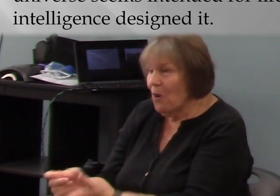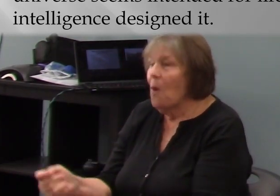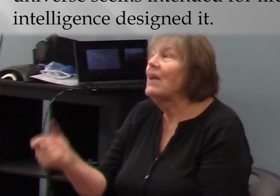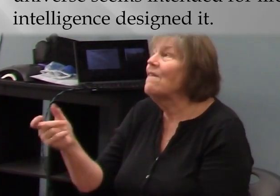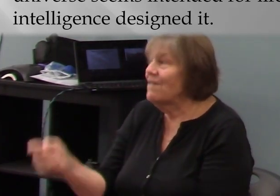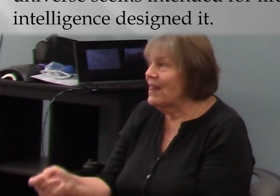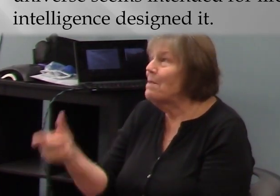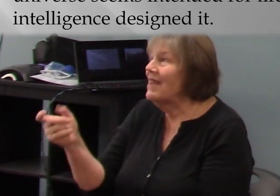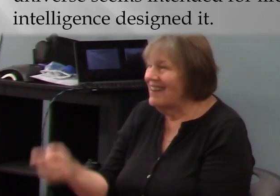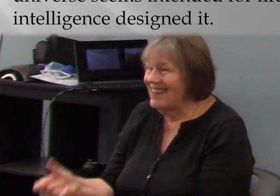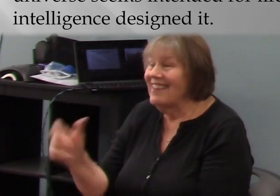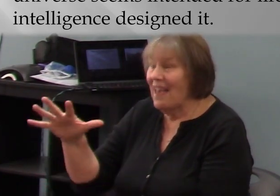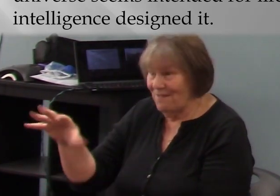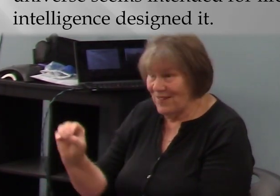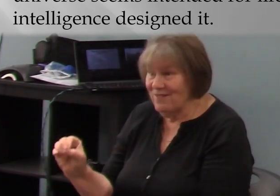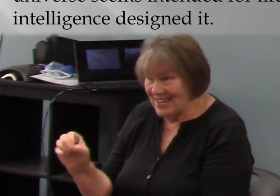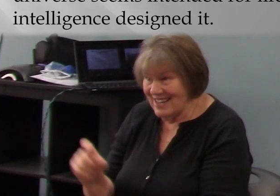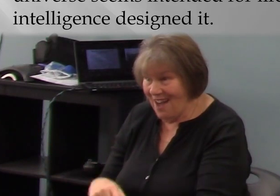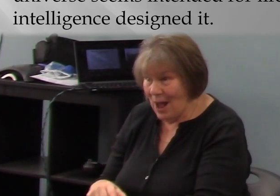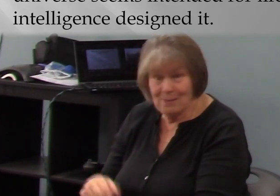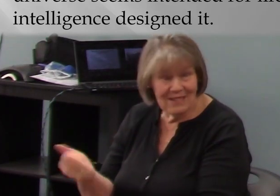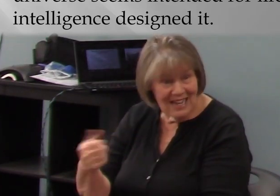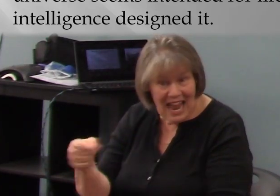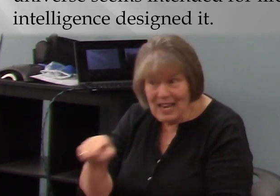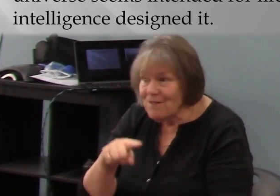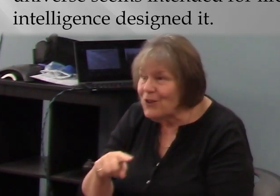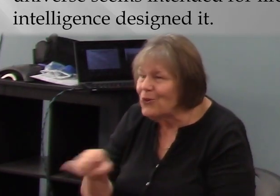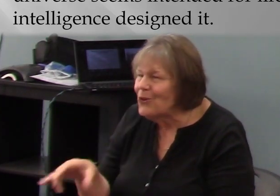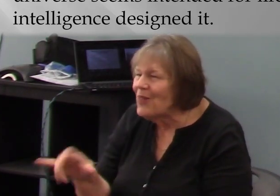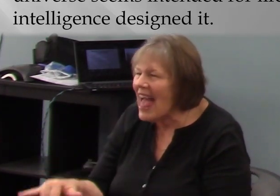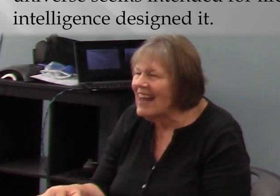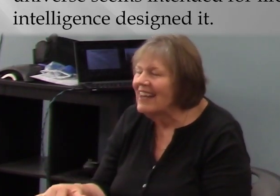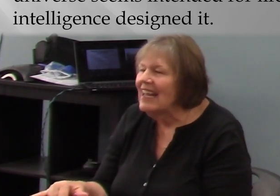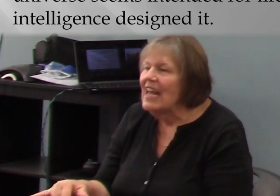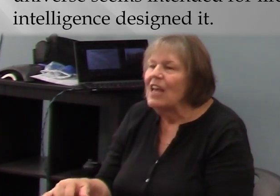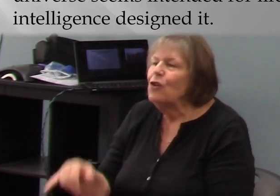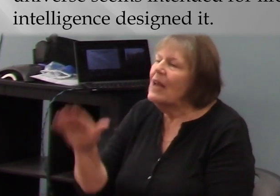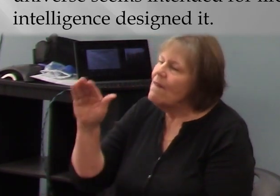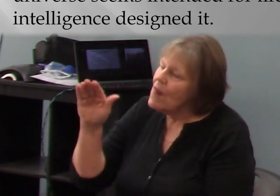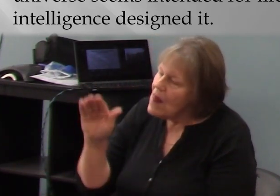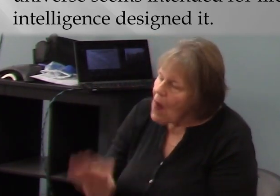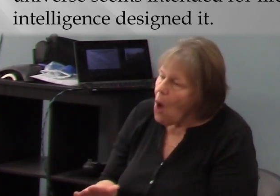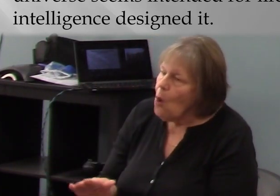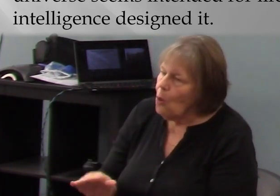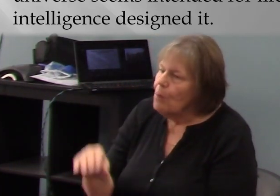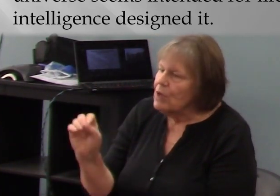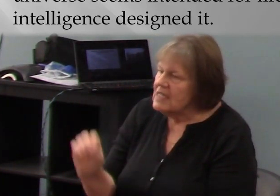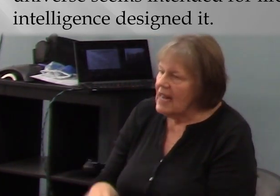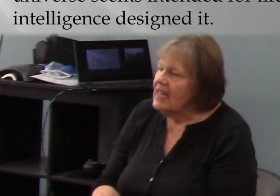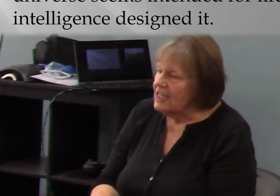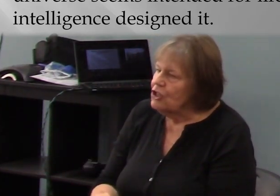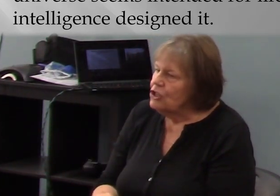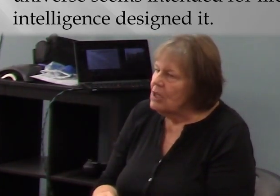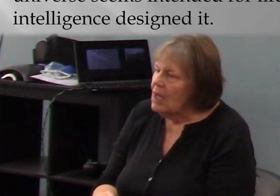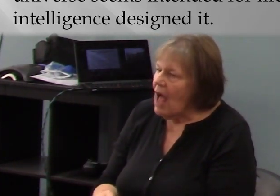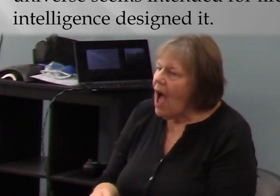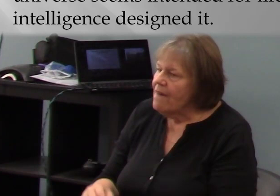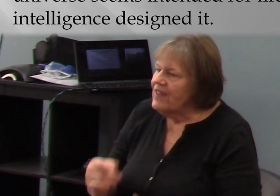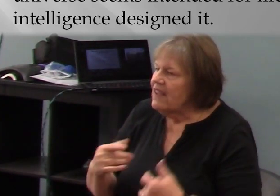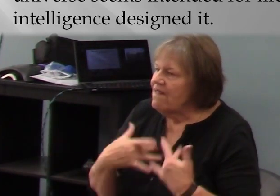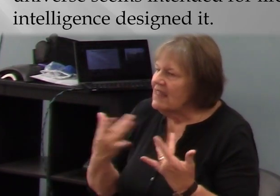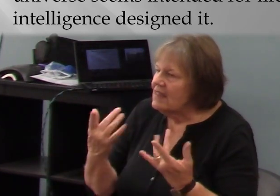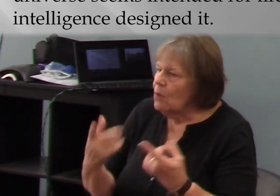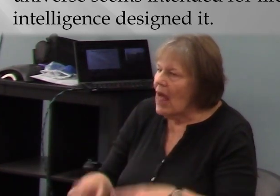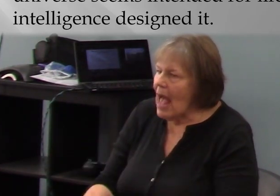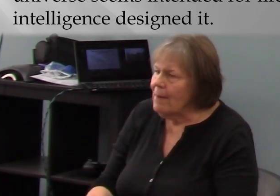So, did anyone do that? Because we can have incredibly low probability events that do happen. Oh, come on, it's really not a big deal.